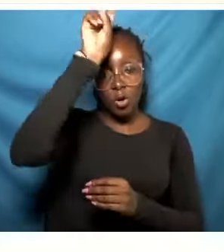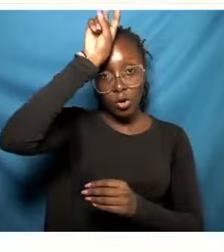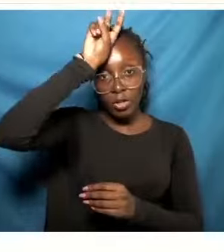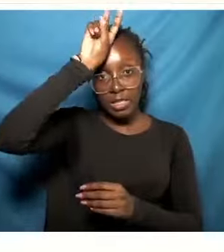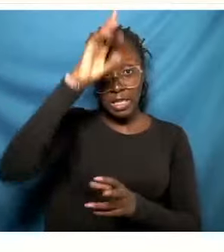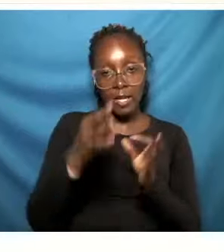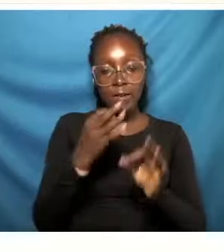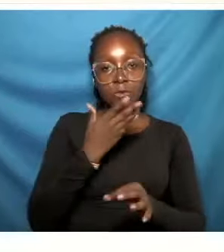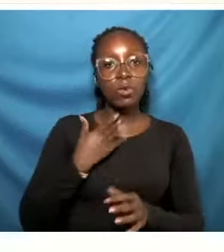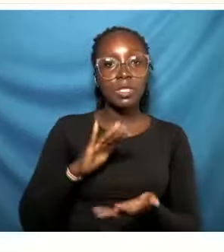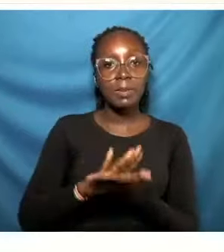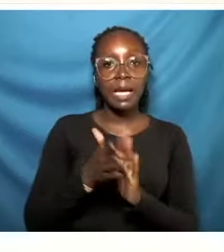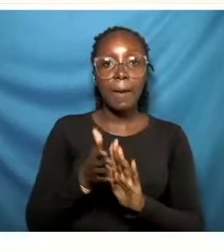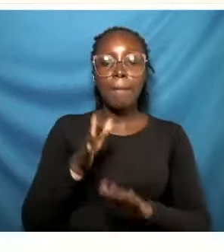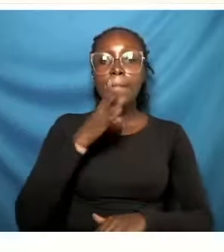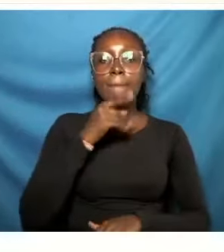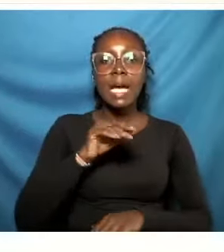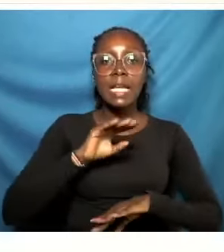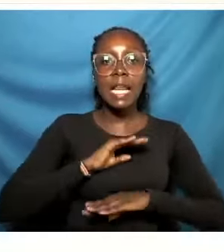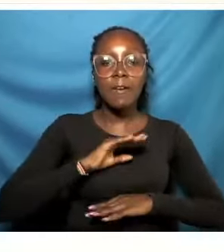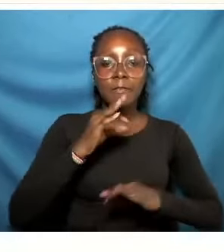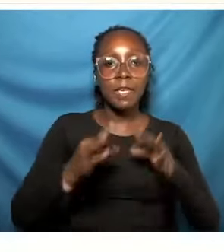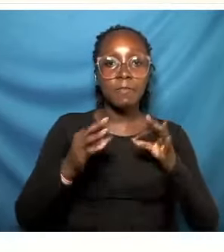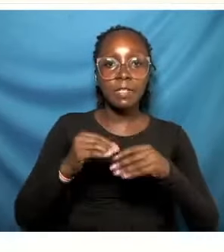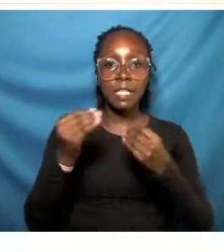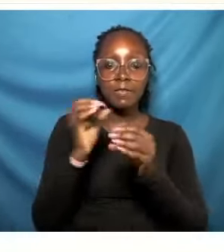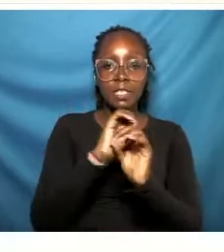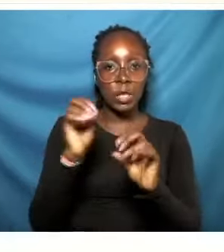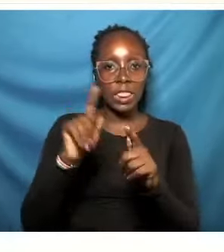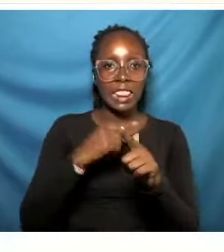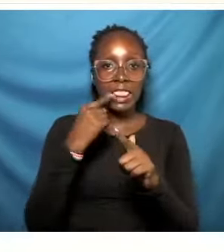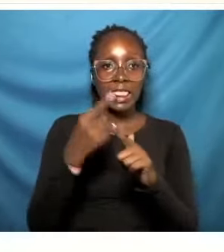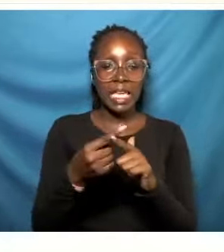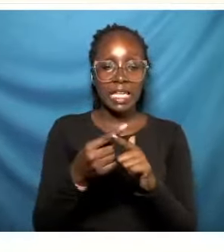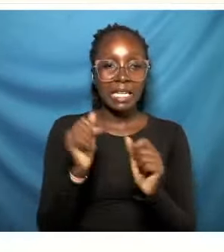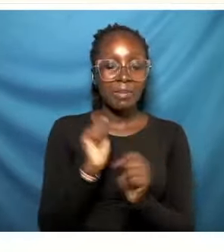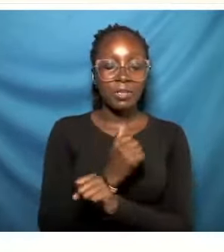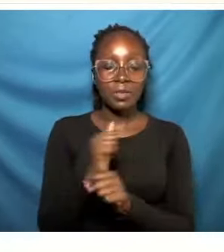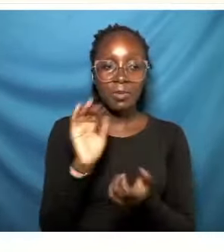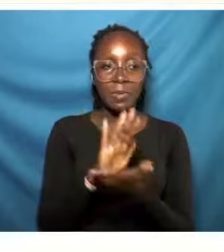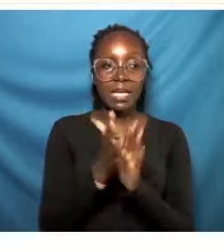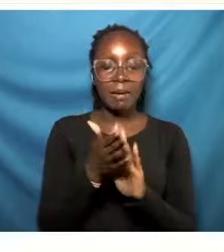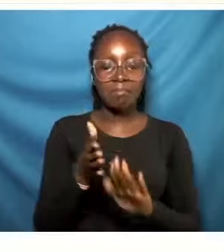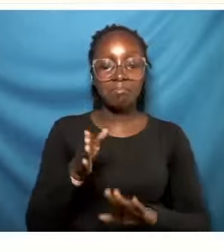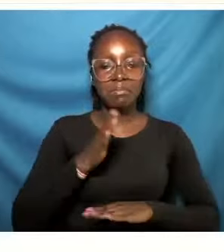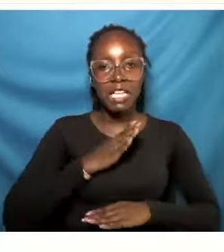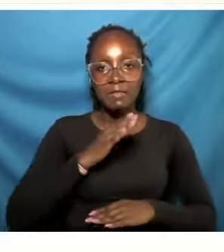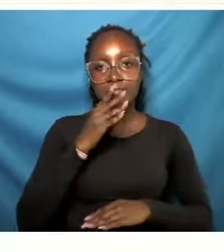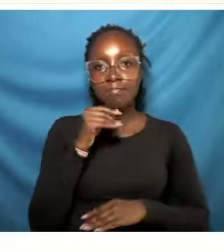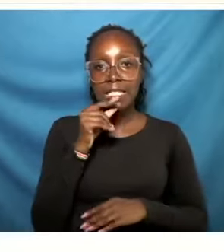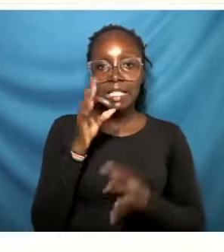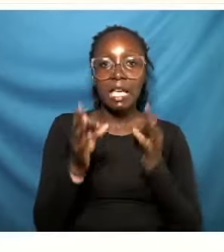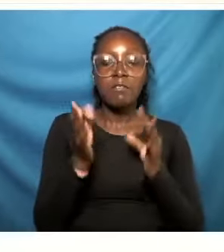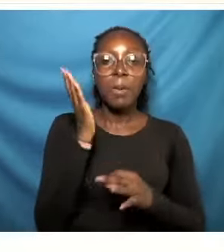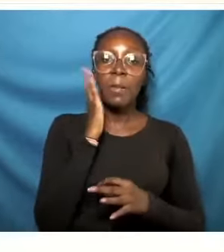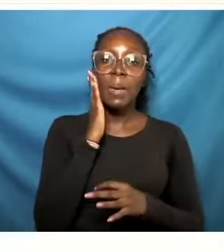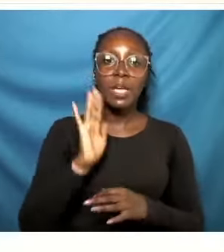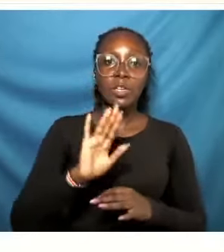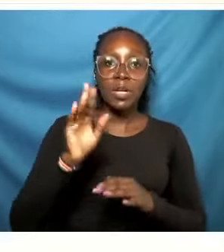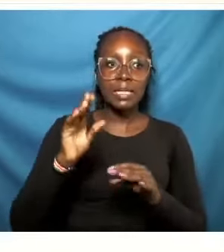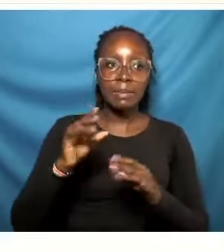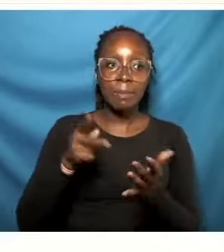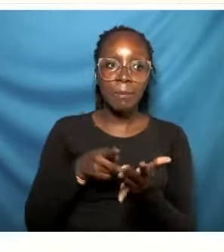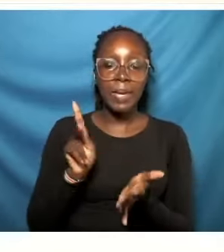man, without which then you will not be a proper man. If your mom was never paid for dowry,